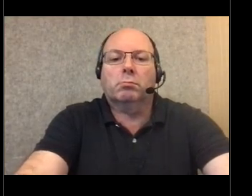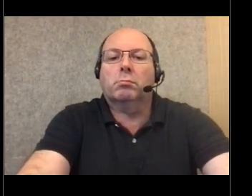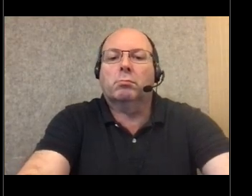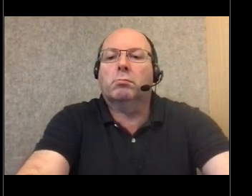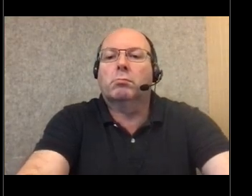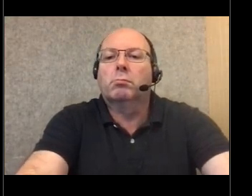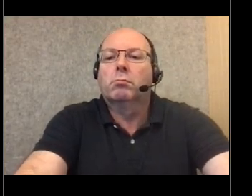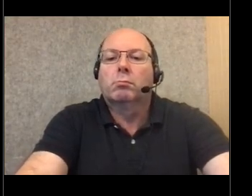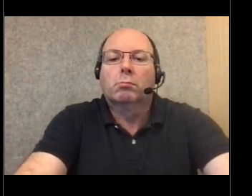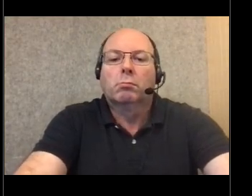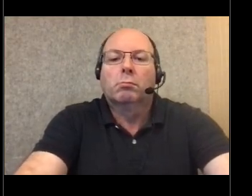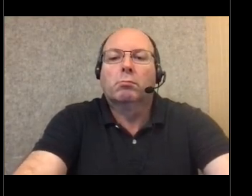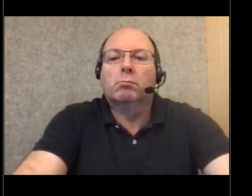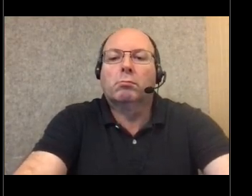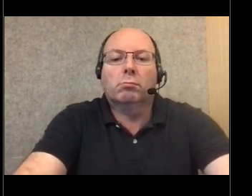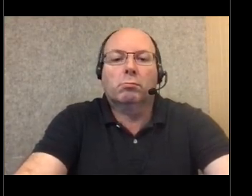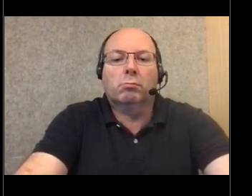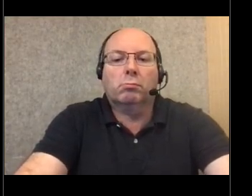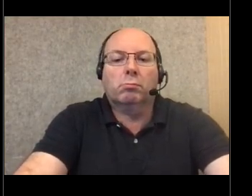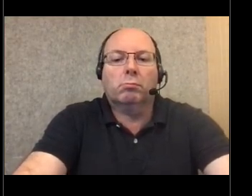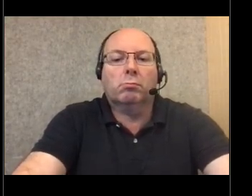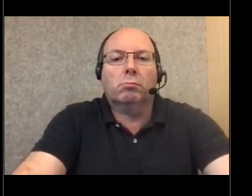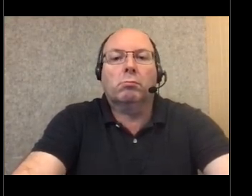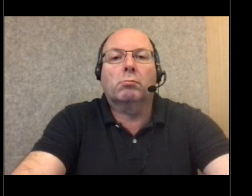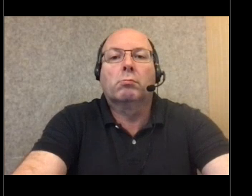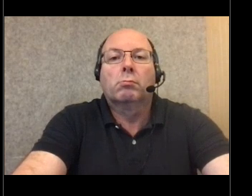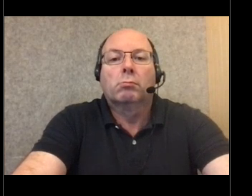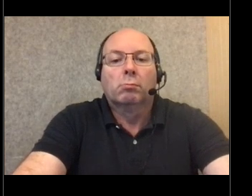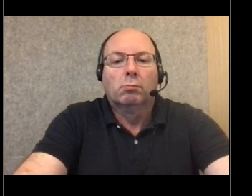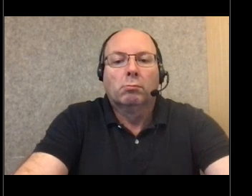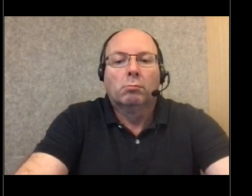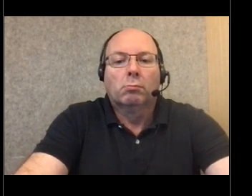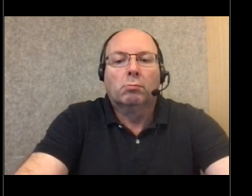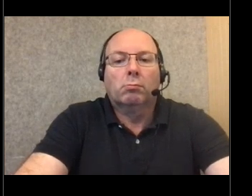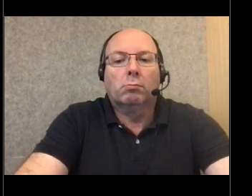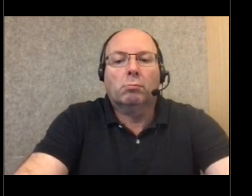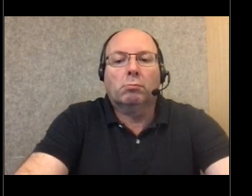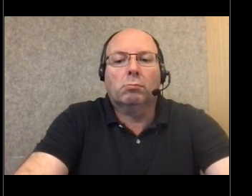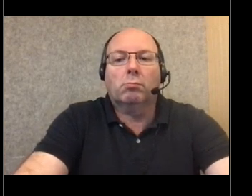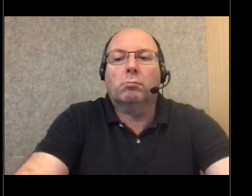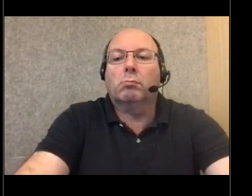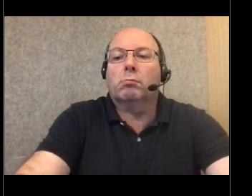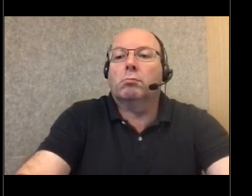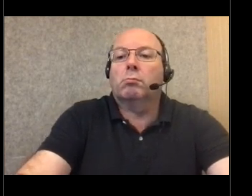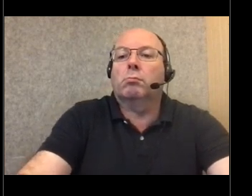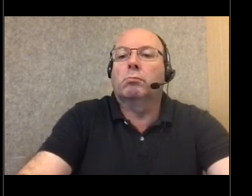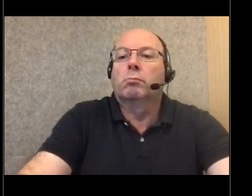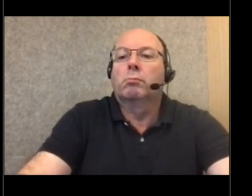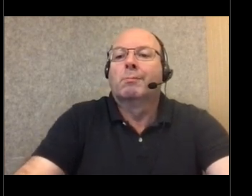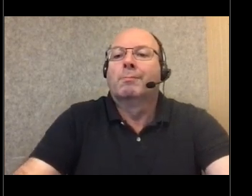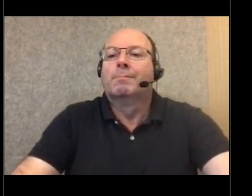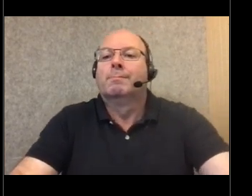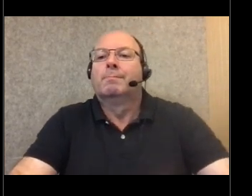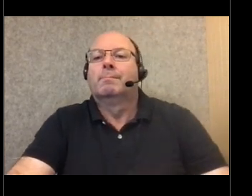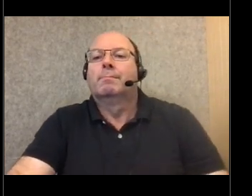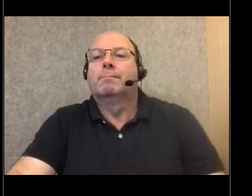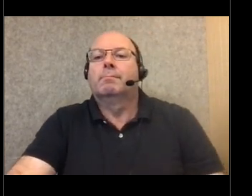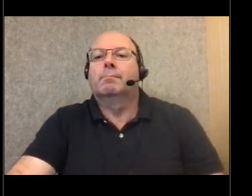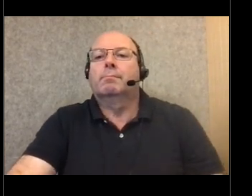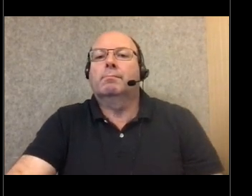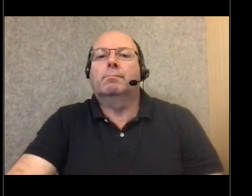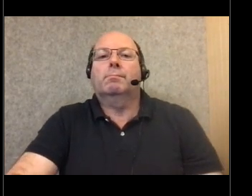dwellings occupied for the first time after March 13, 1991. Selection A is